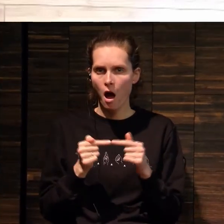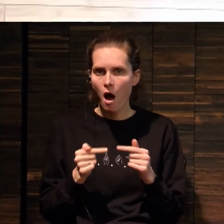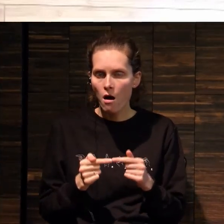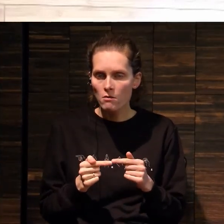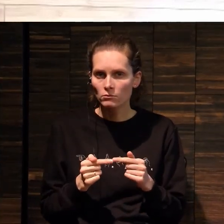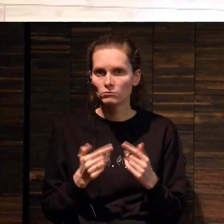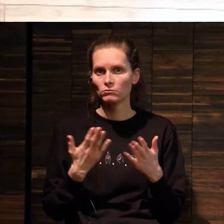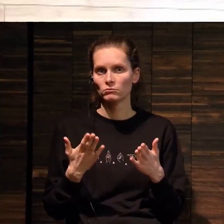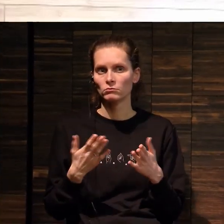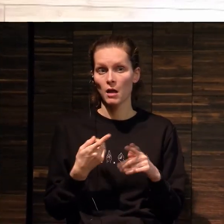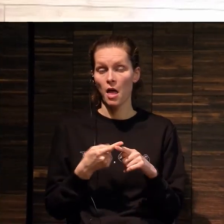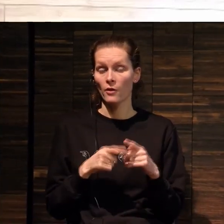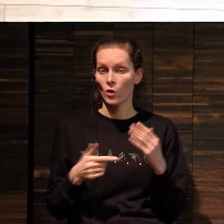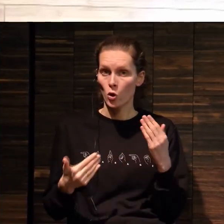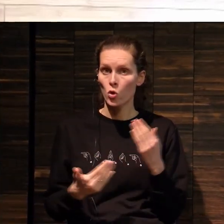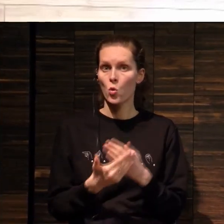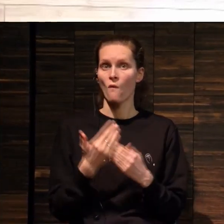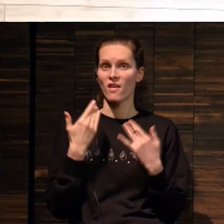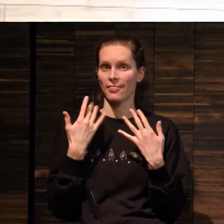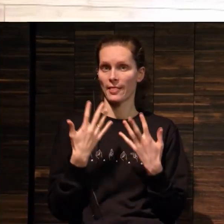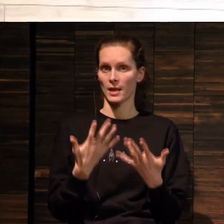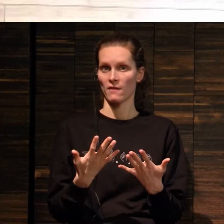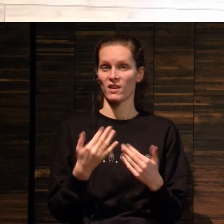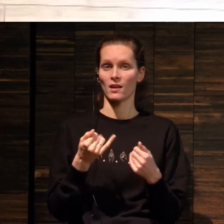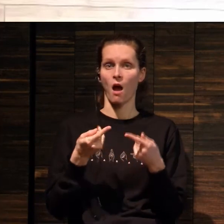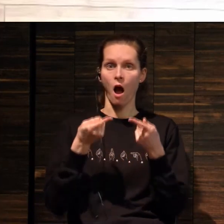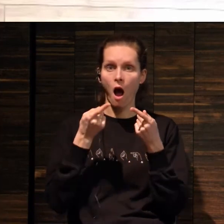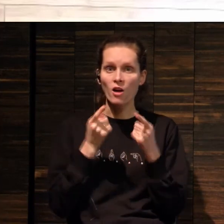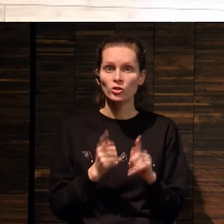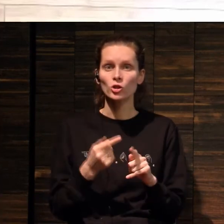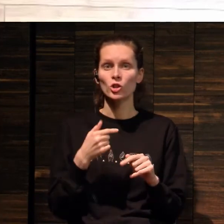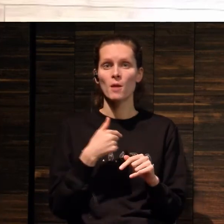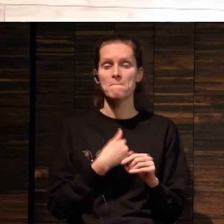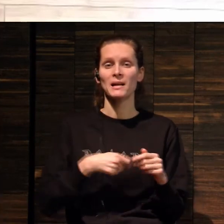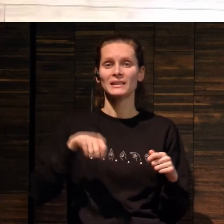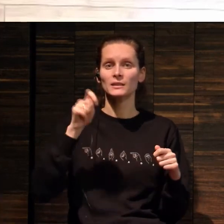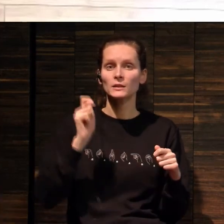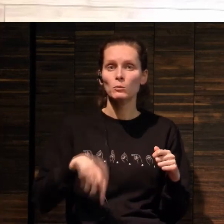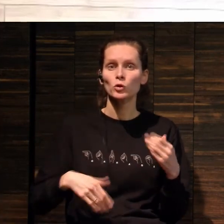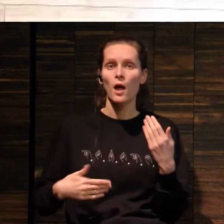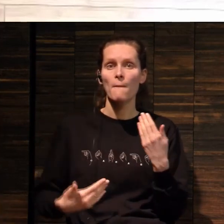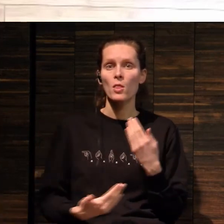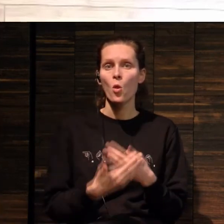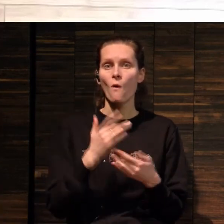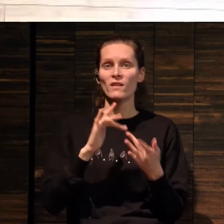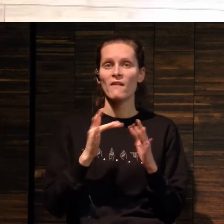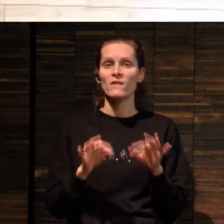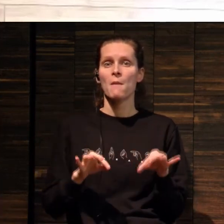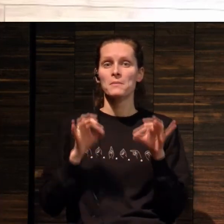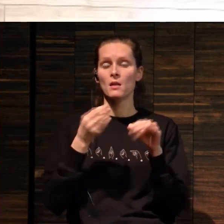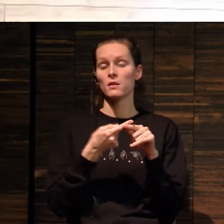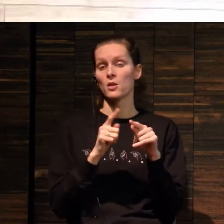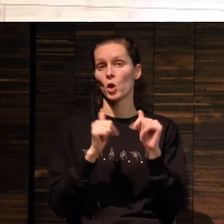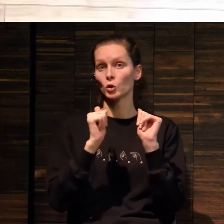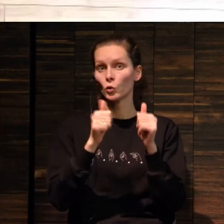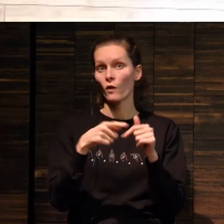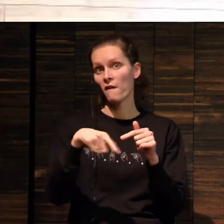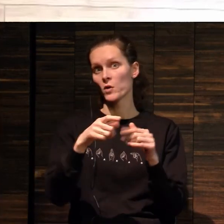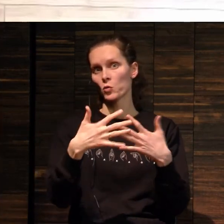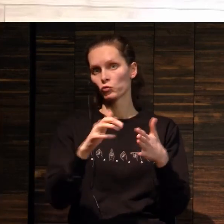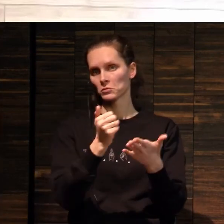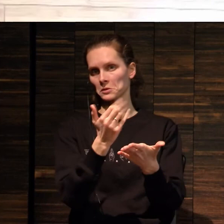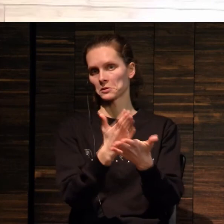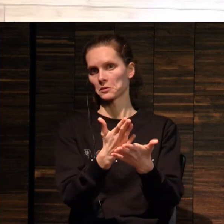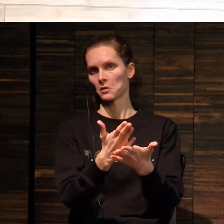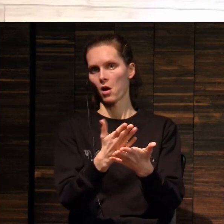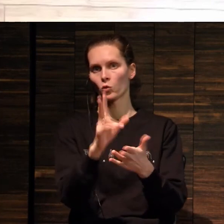It should be what people strive to do. But I think I mentioned this in my talk. Once you release that website,